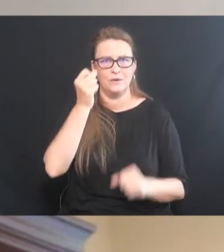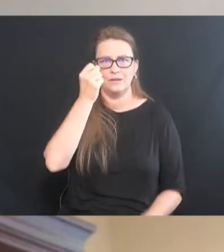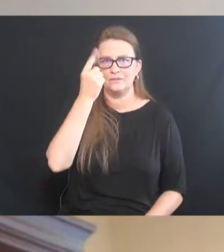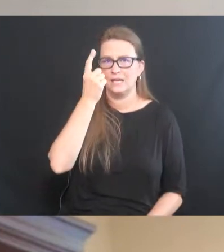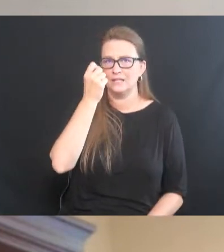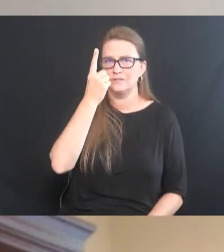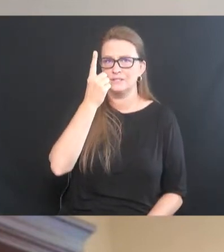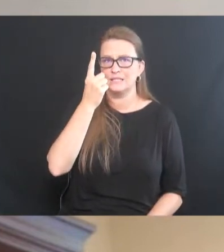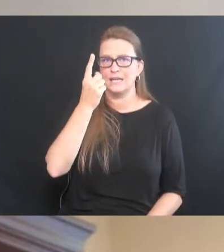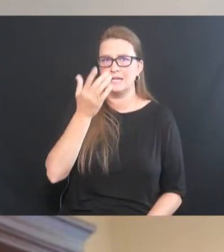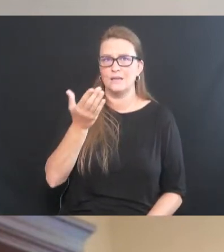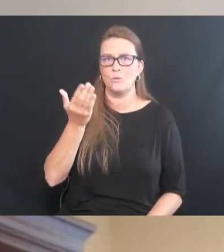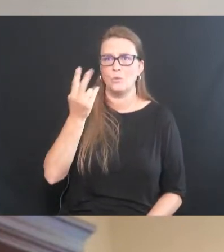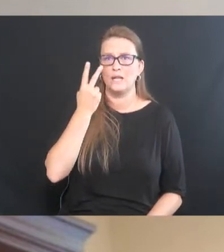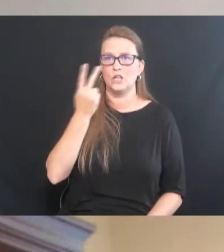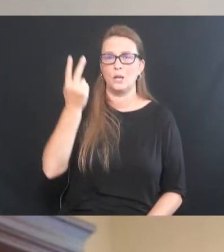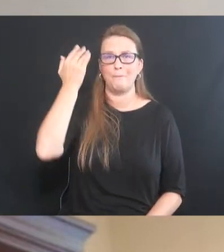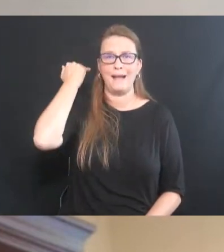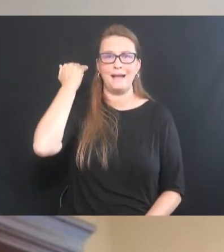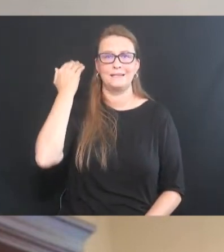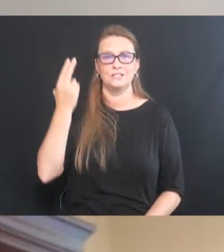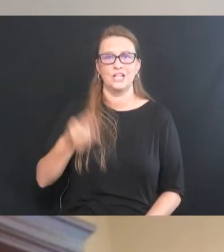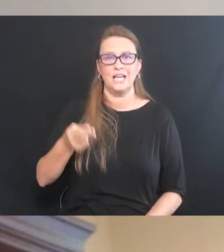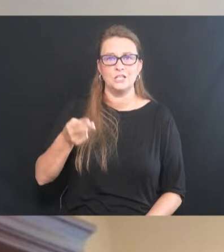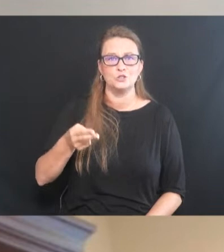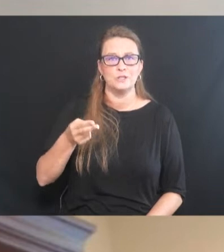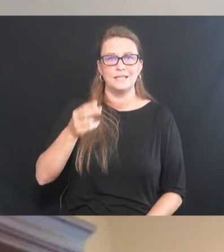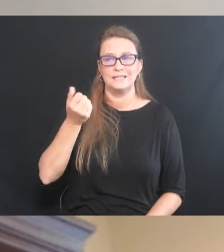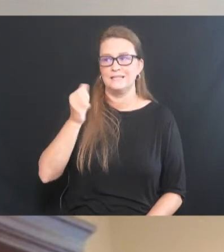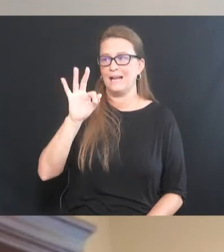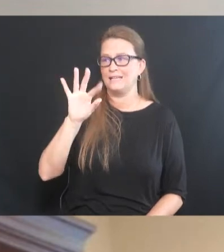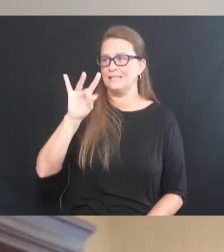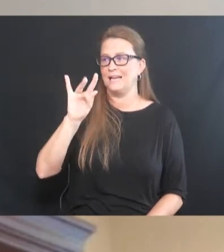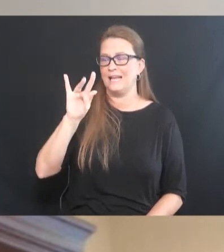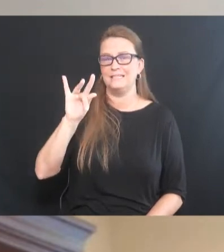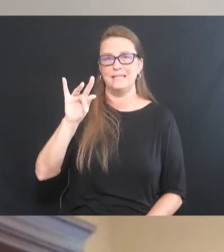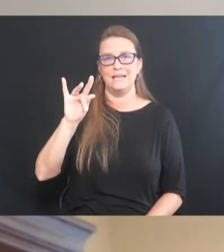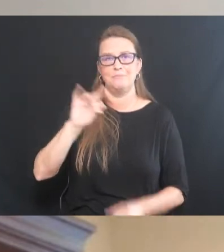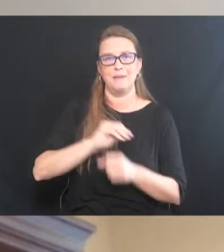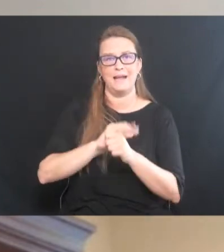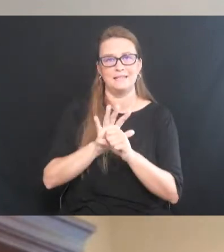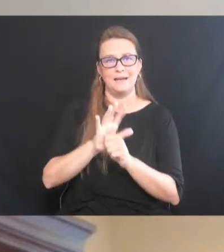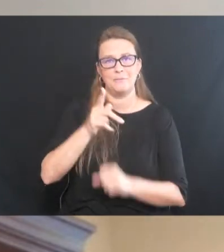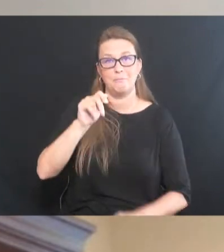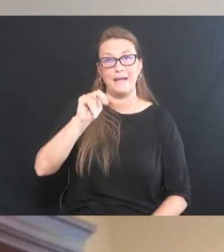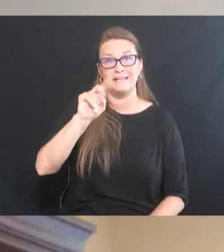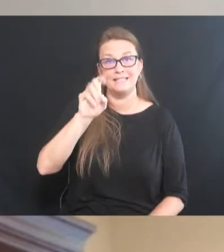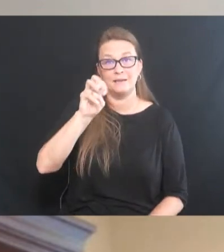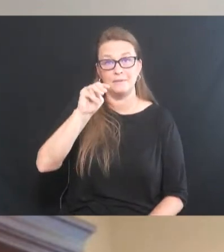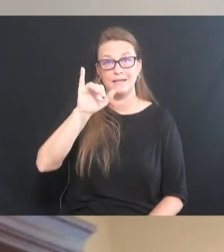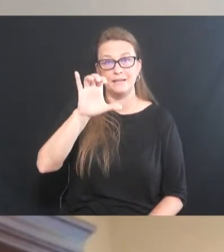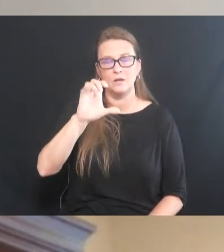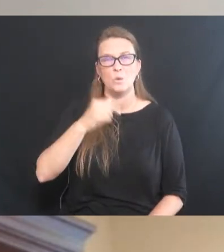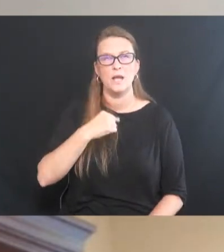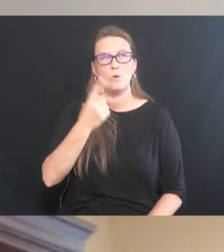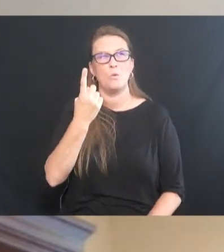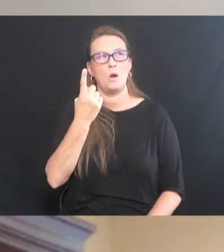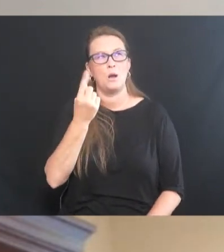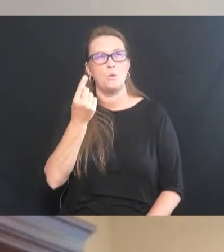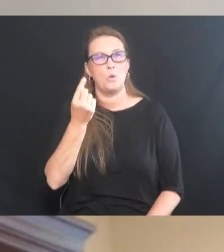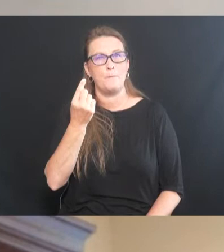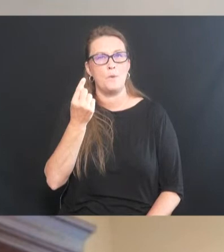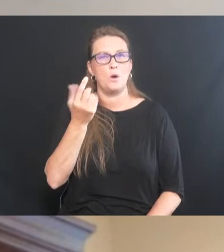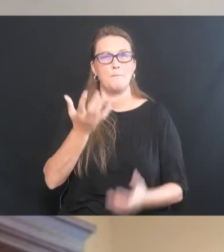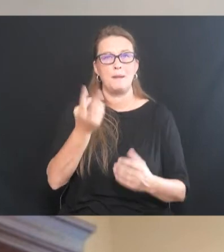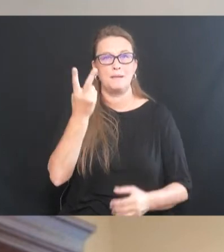back at the history of the 1918 pandemic, we have probably at least one more surge and maybe another